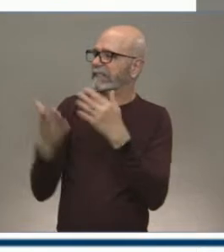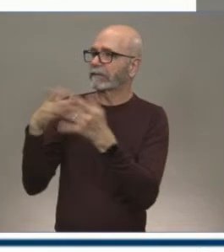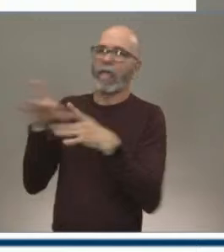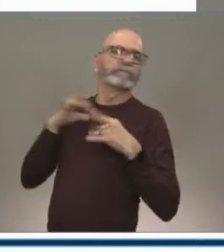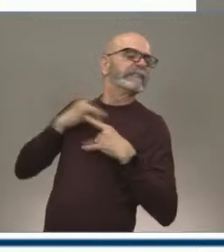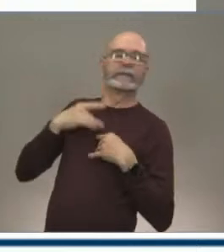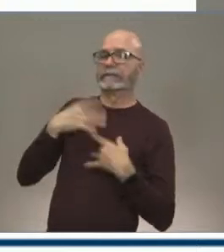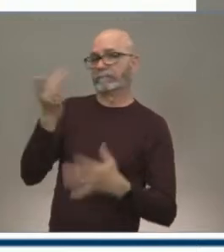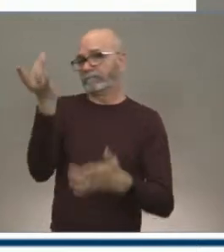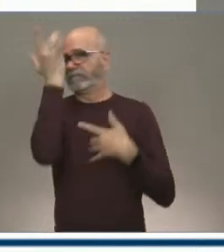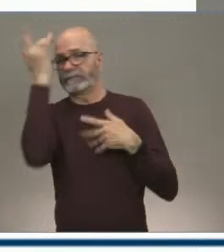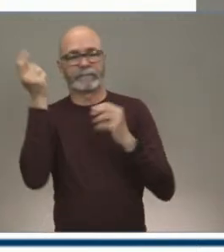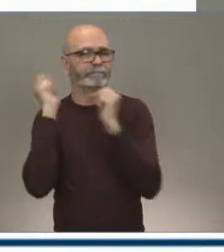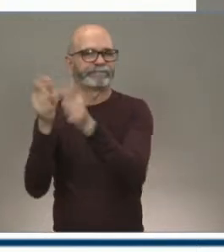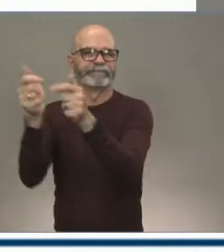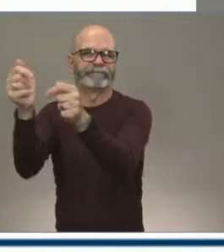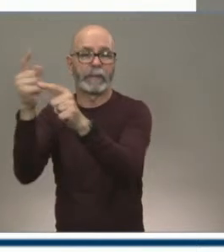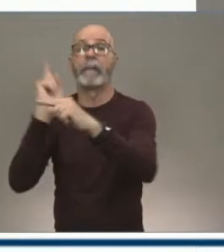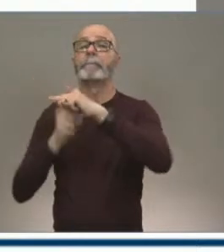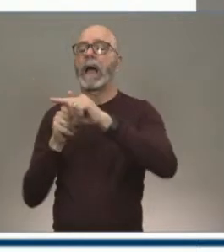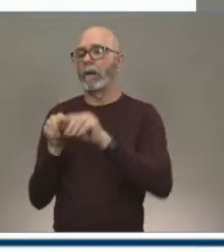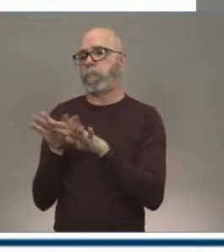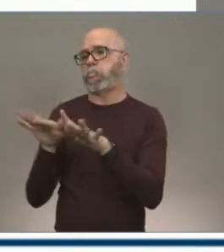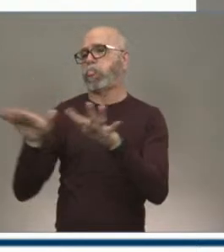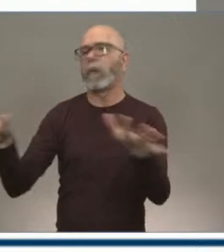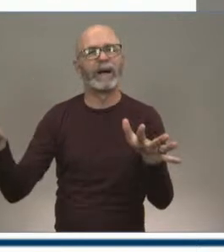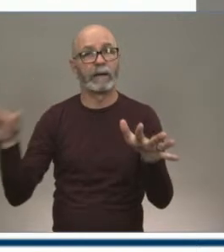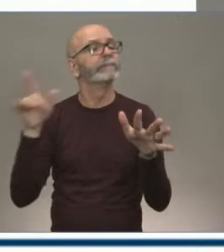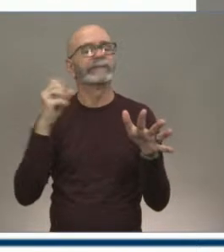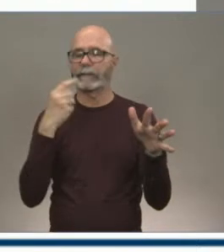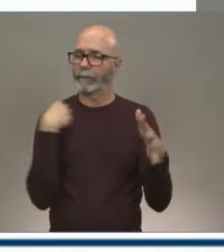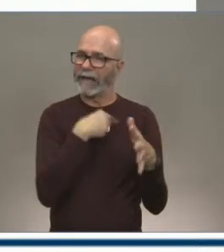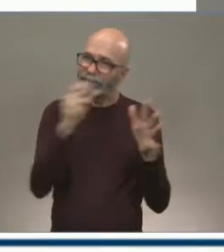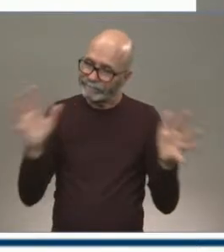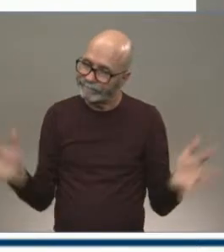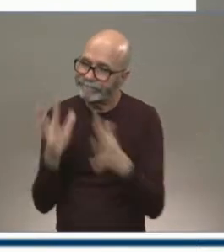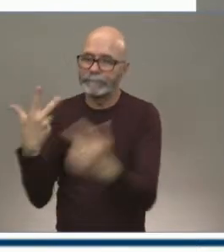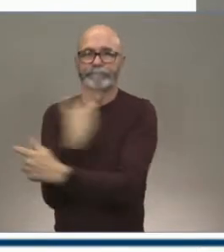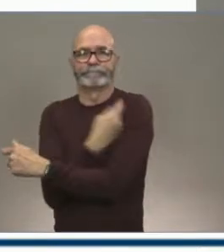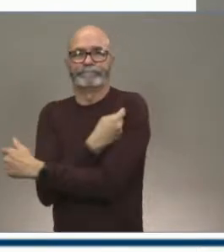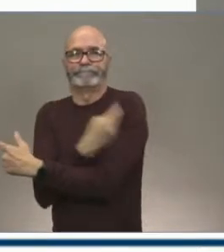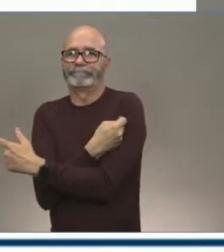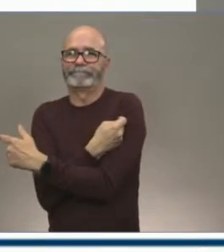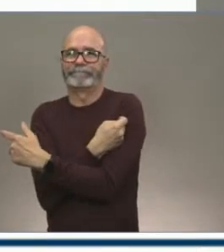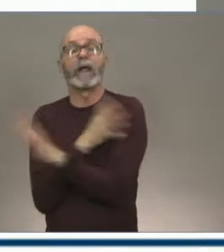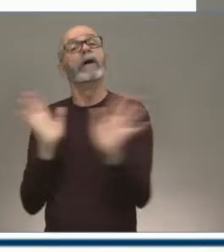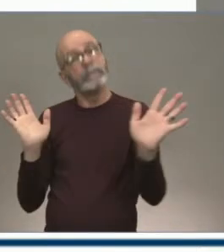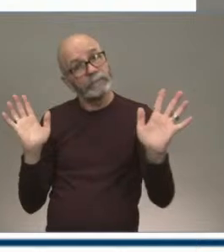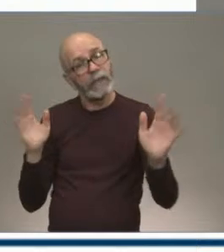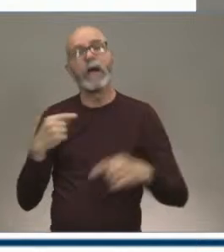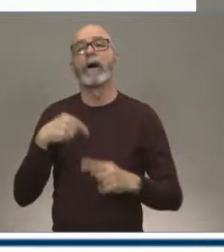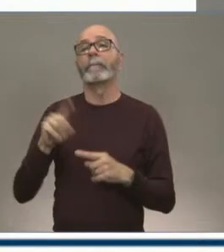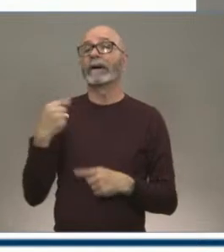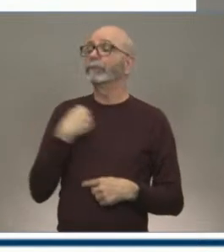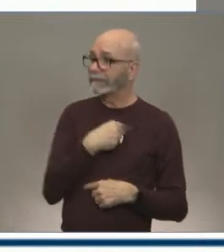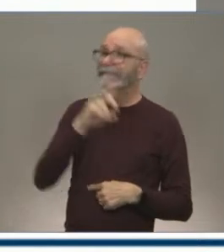to roll out a vaccine program for the whole population. Within that, we also talked about we're focusing as well on